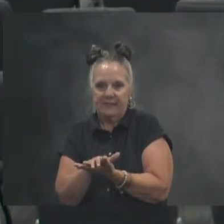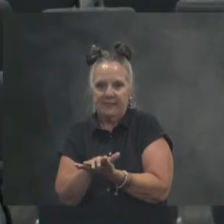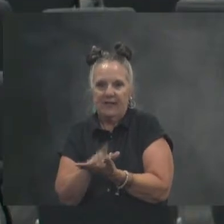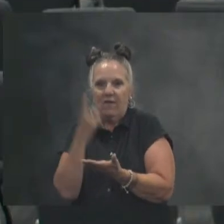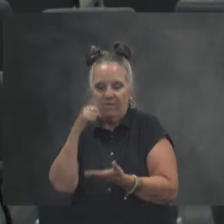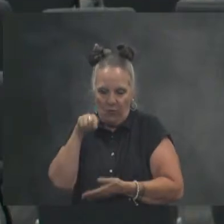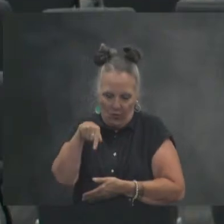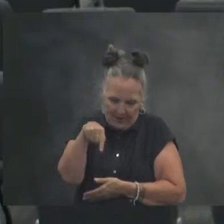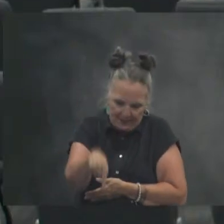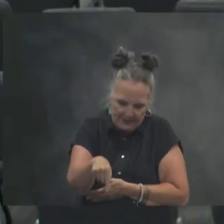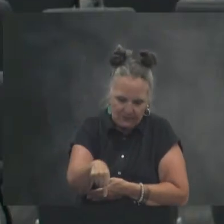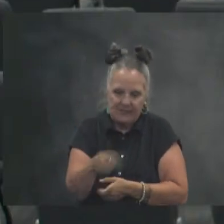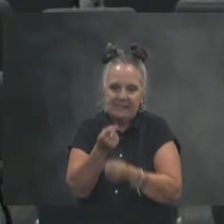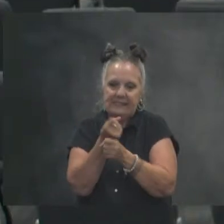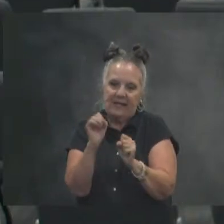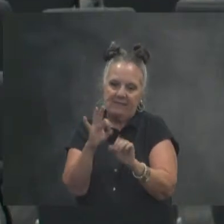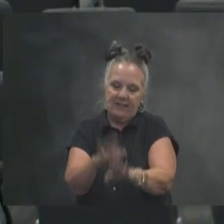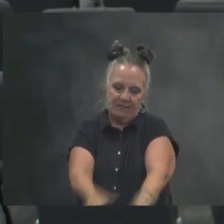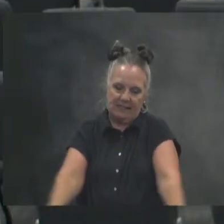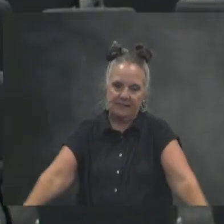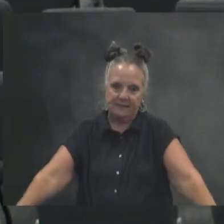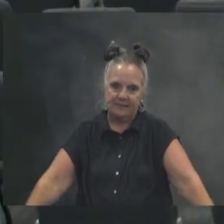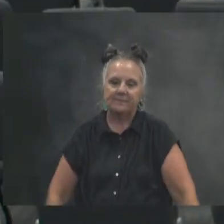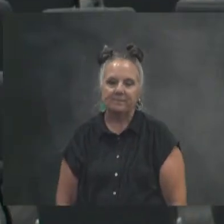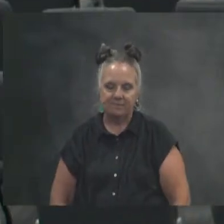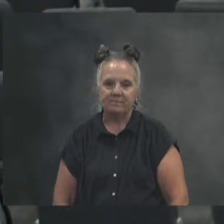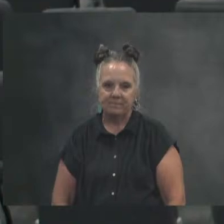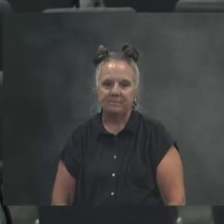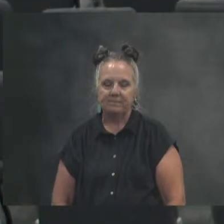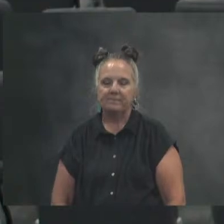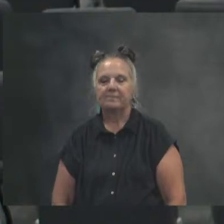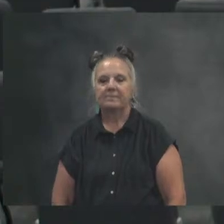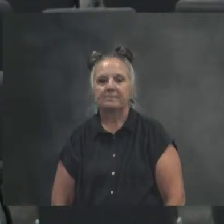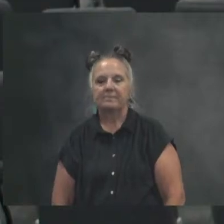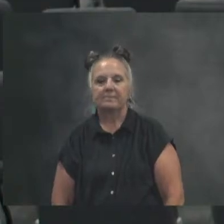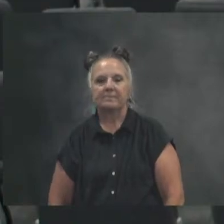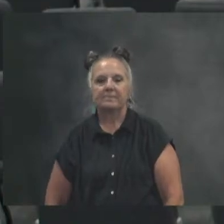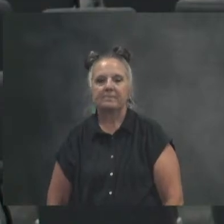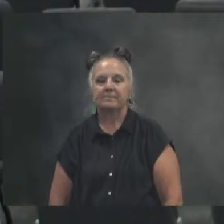this one, for the safety of the kids in today's world.